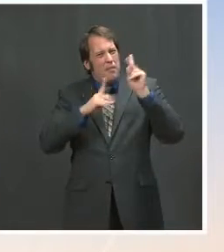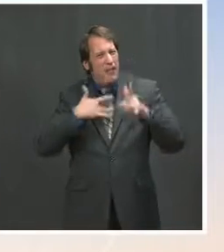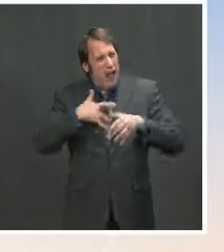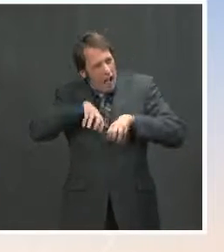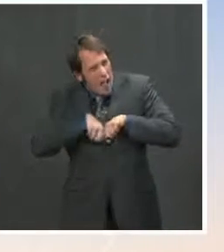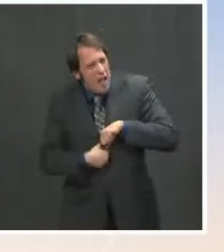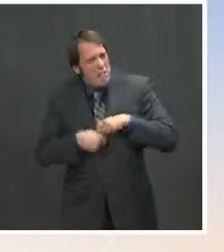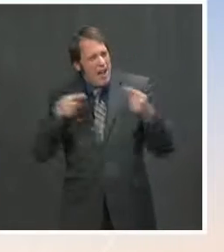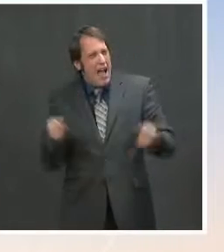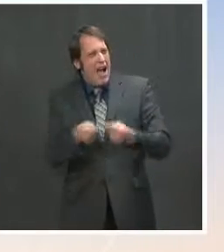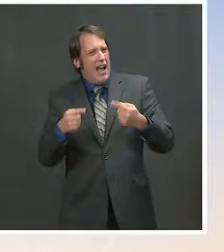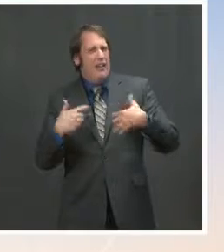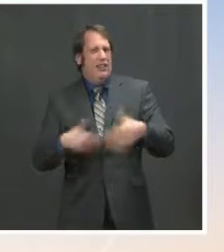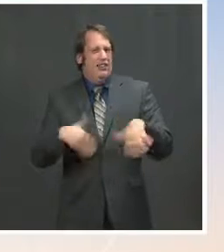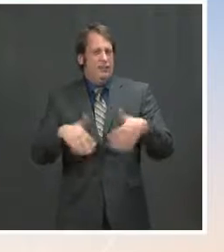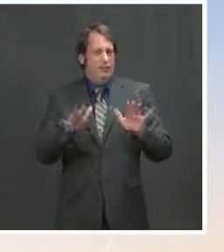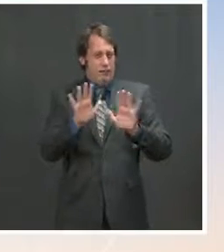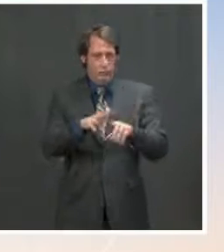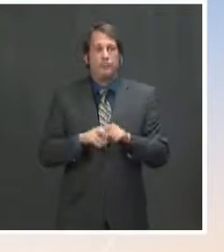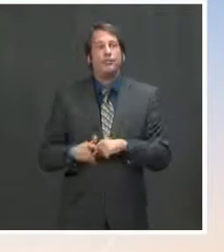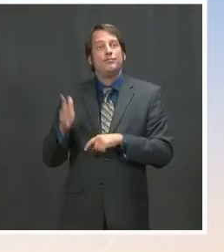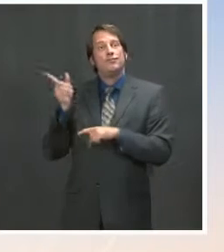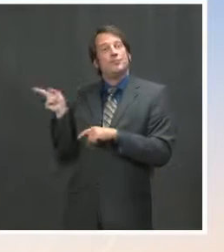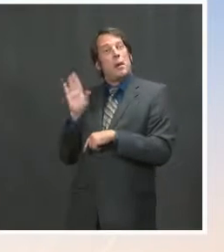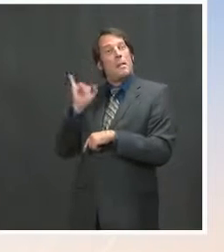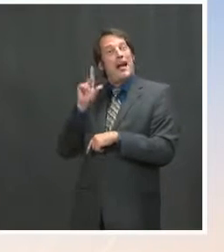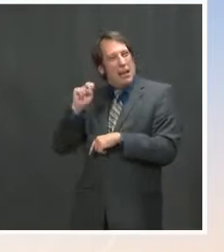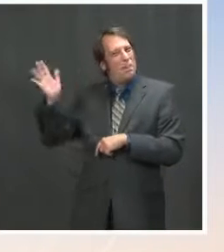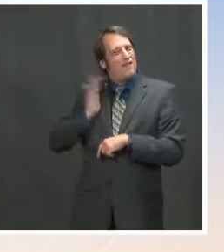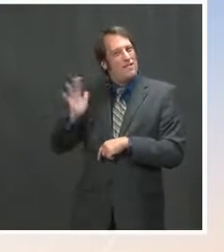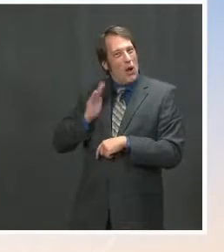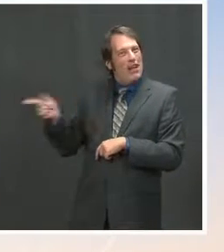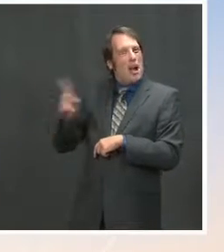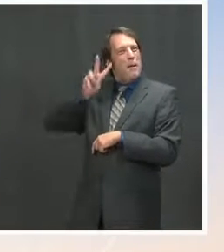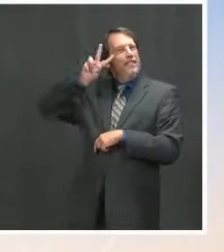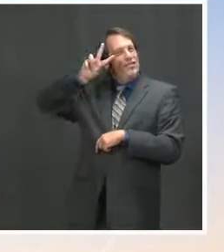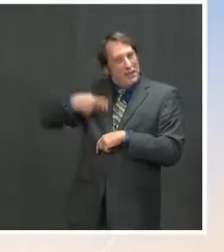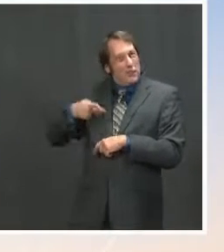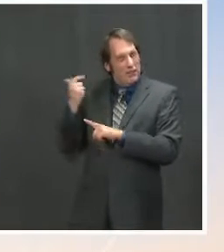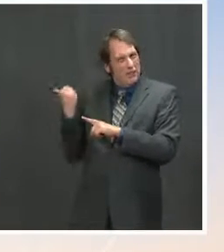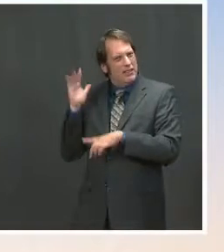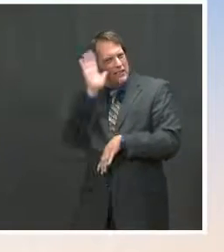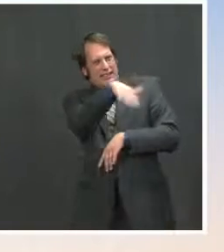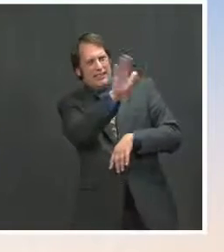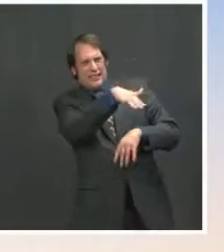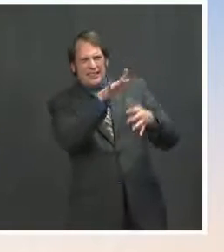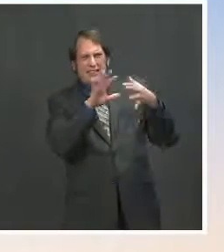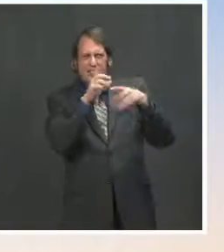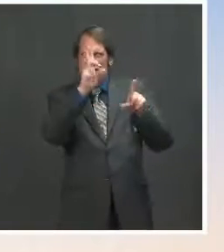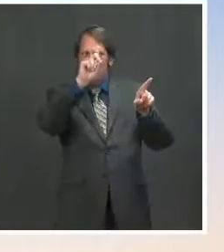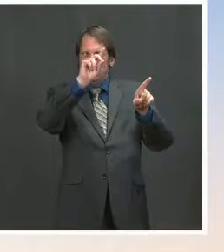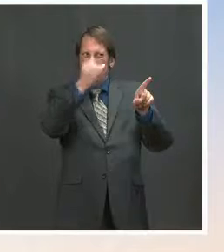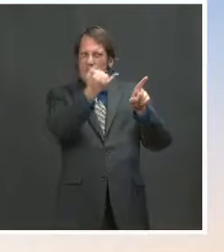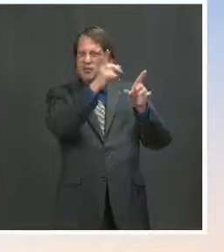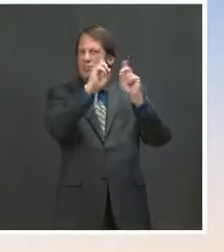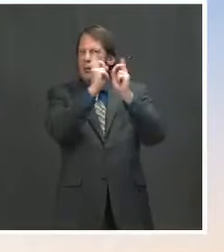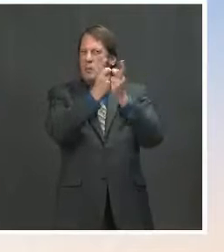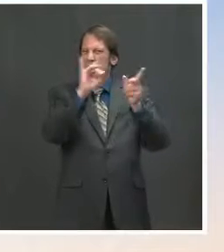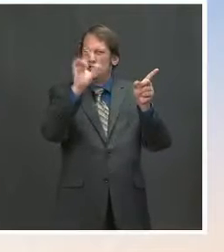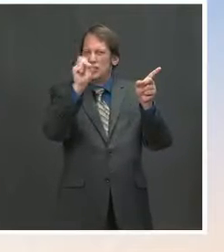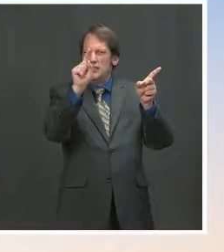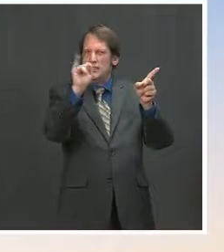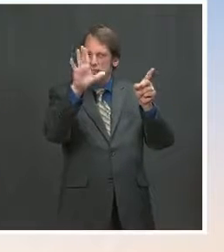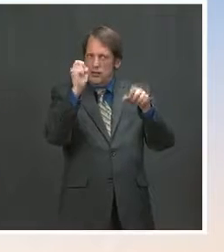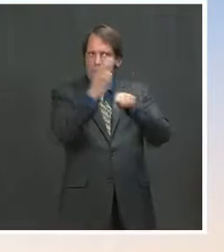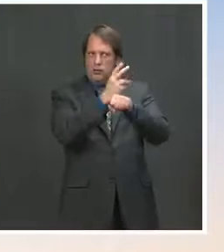former Vice President Biden emphasized the importance of the Justice Department using the authority he spearheaded as a senator to